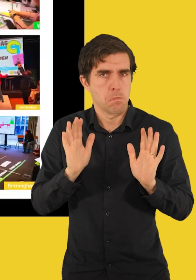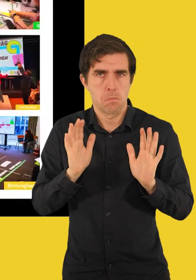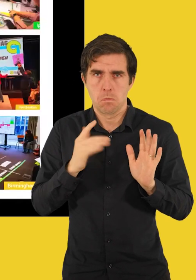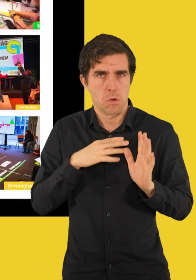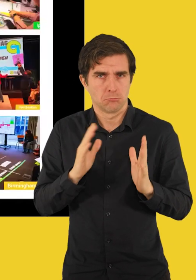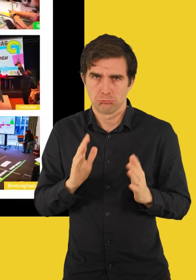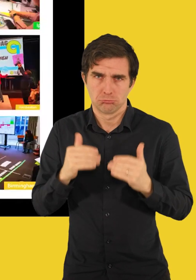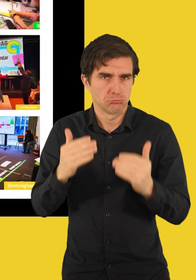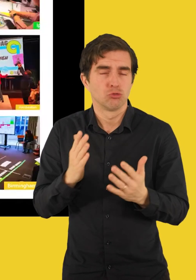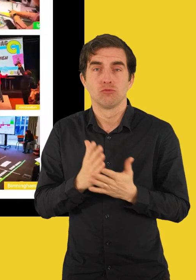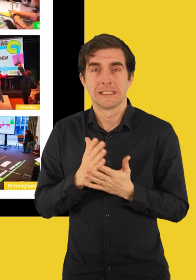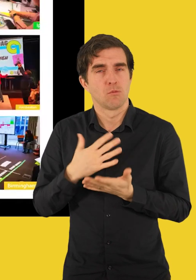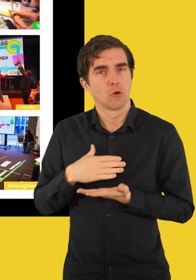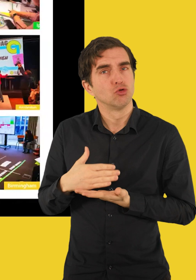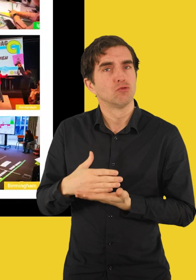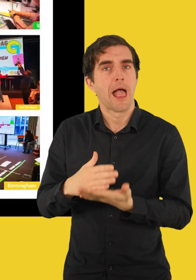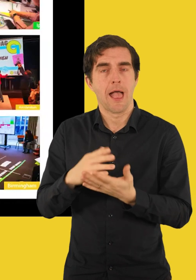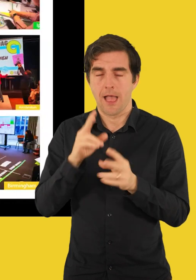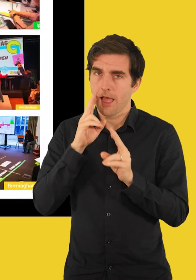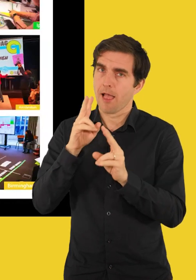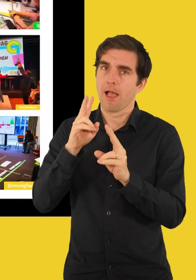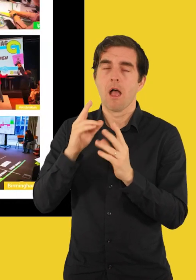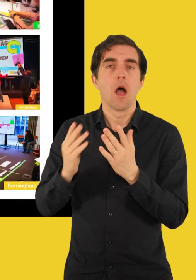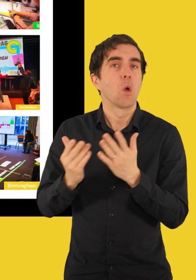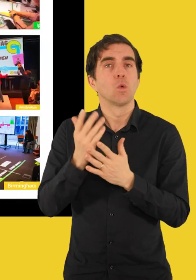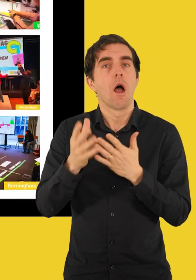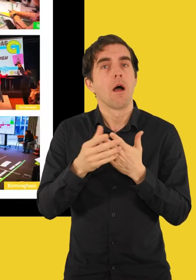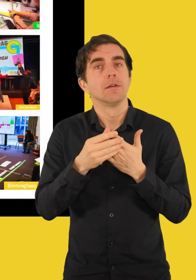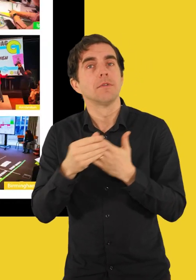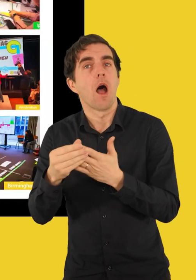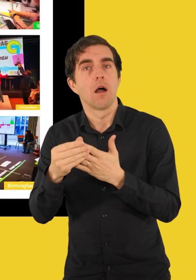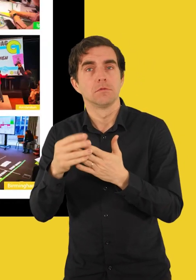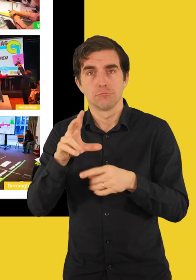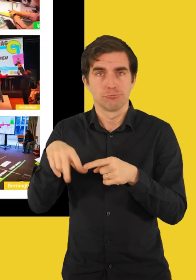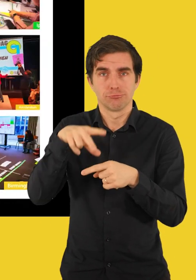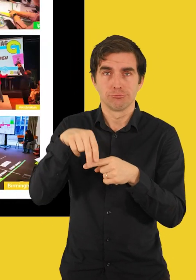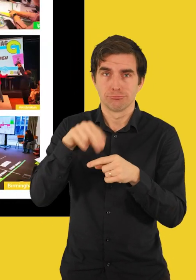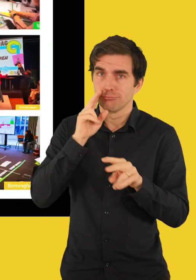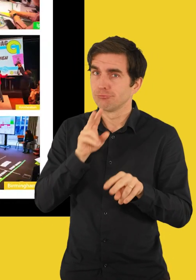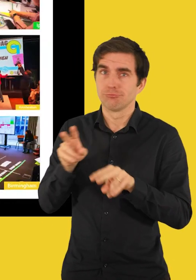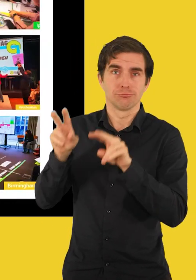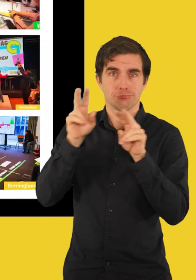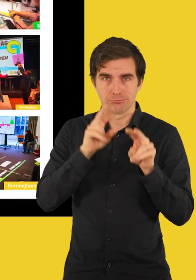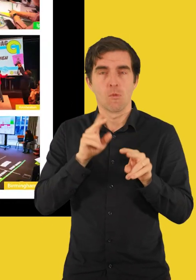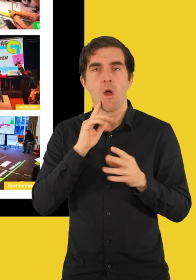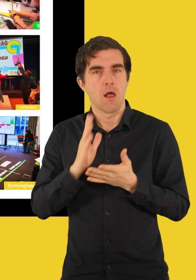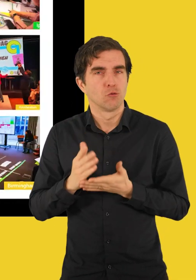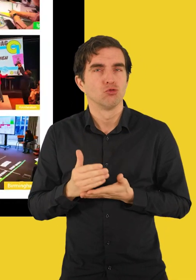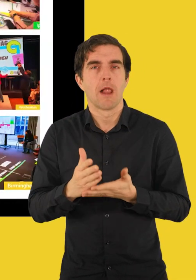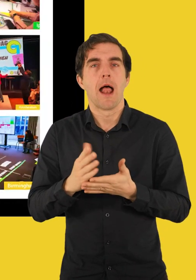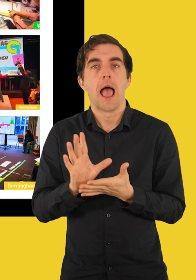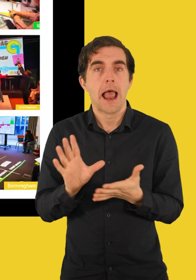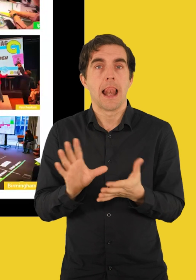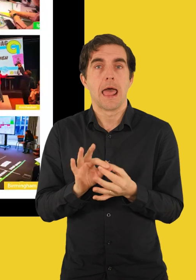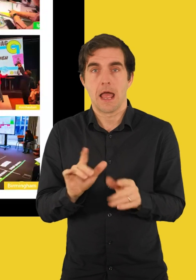further ado, really, and this is just sharing the kind of an image of the new guide that we will share the link to